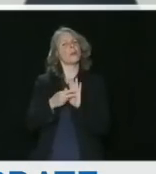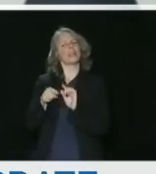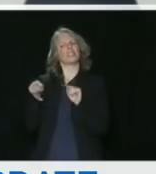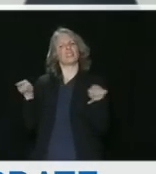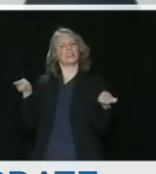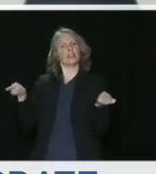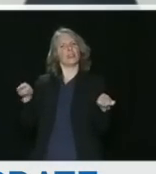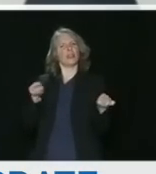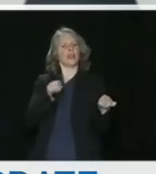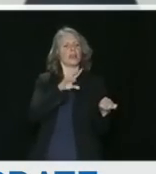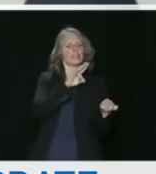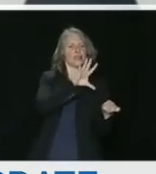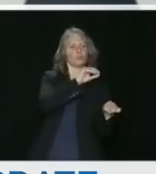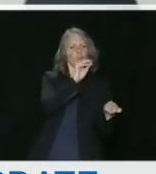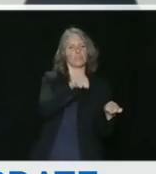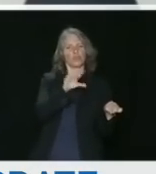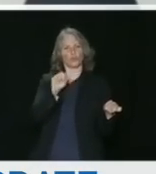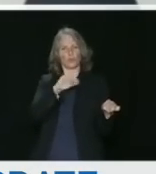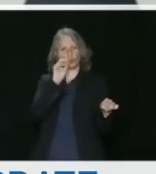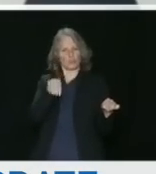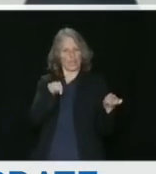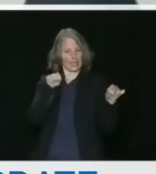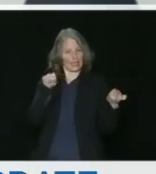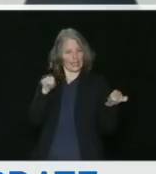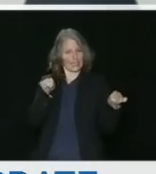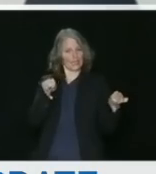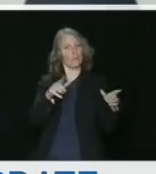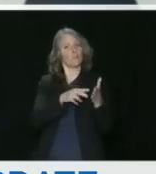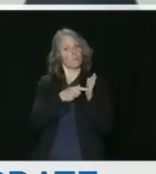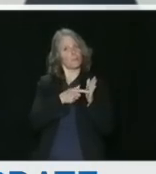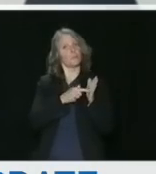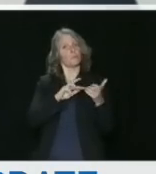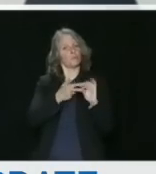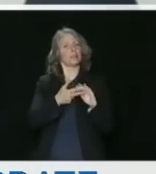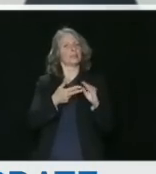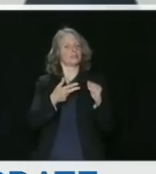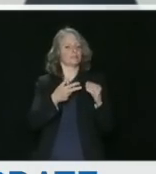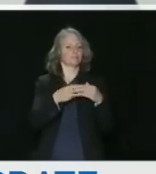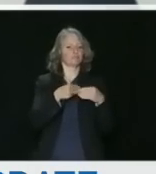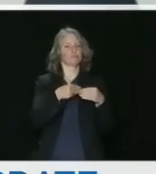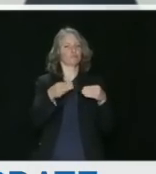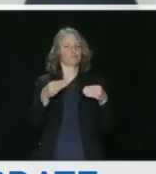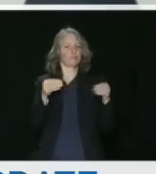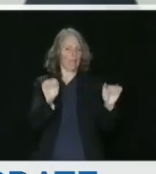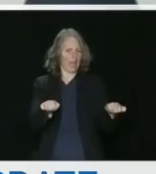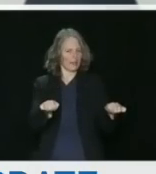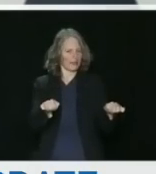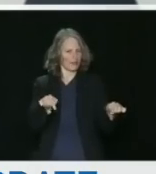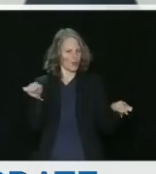2-shot, 75% 1-shot, and whenever that happens, restrictions can be lifted?